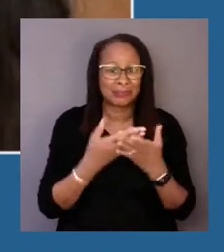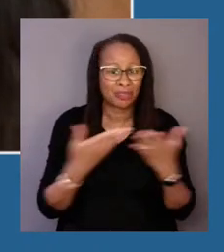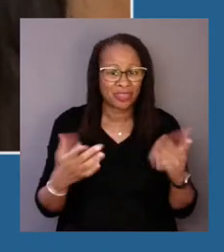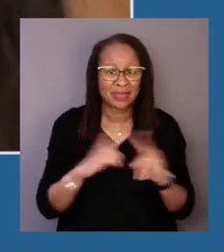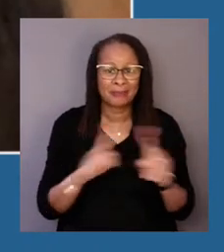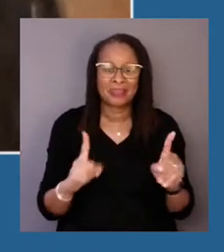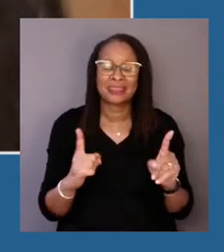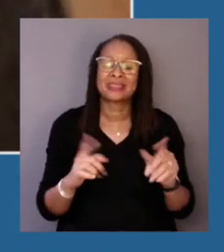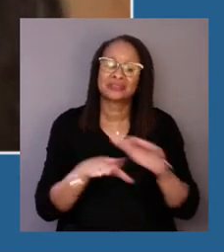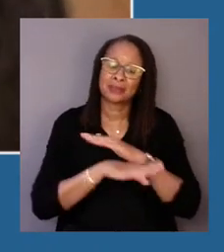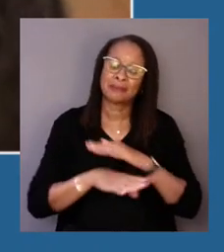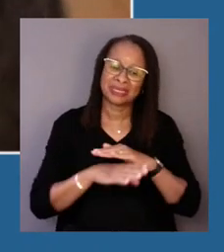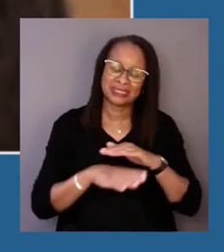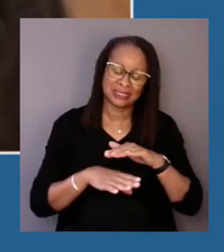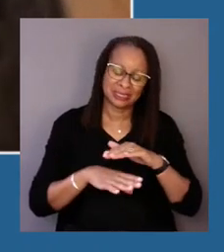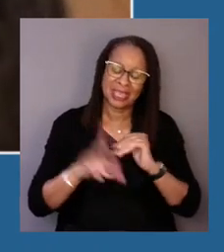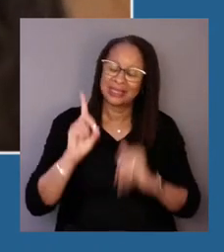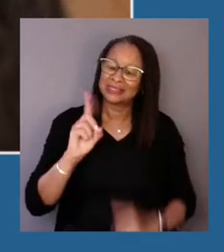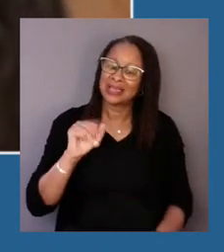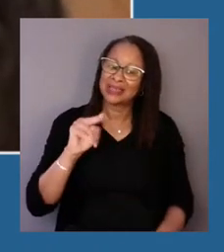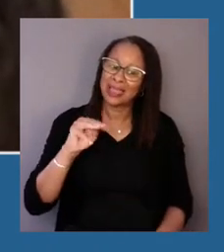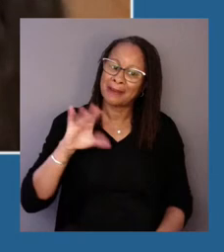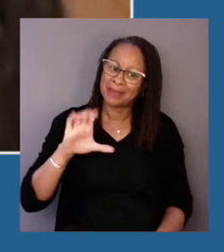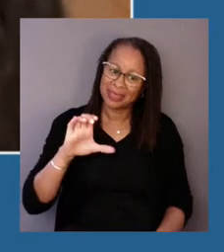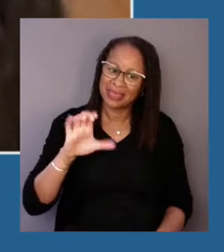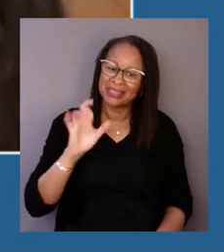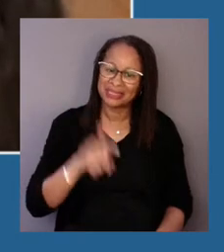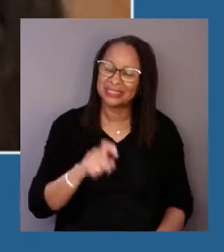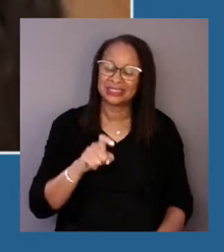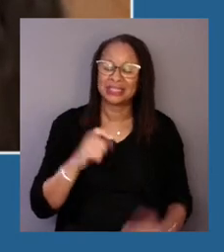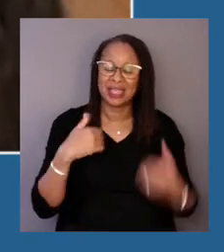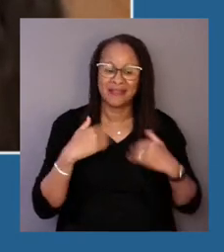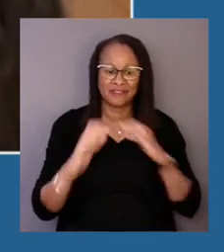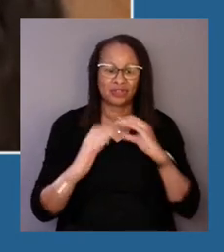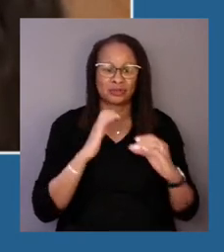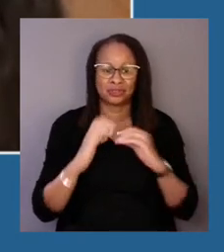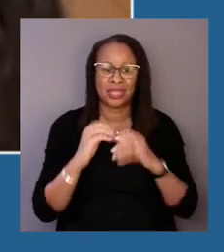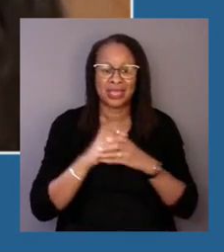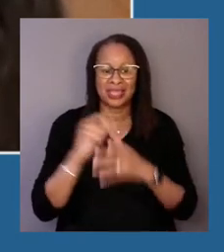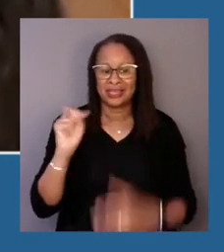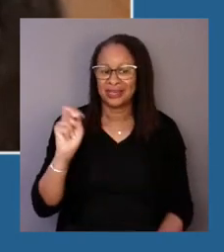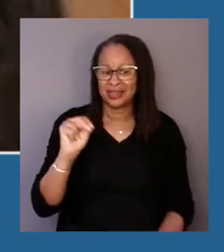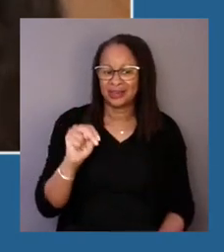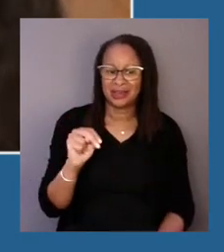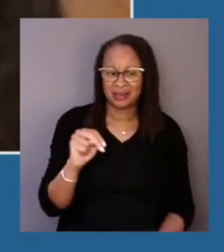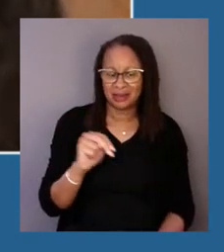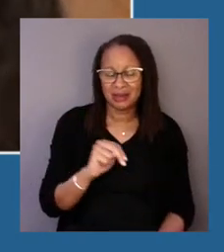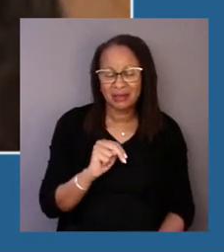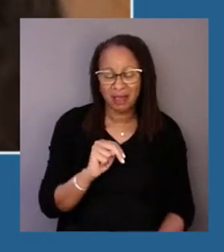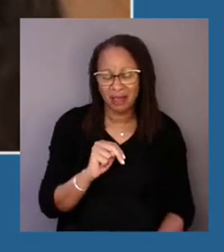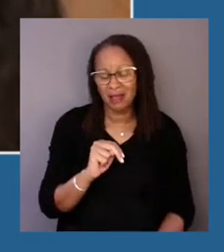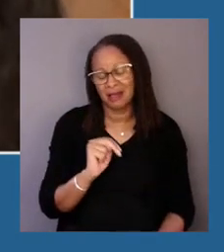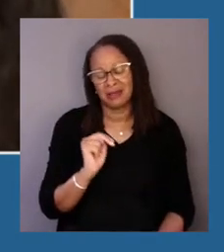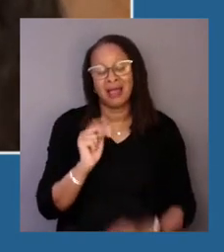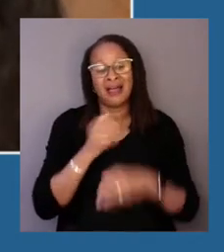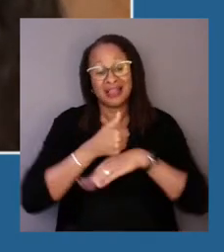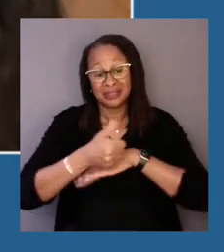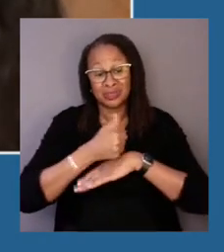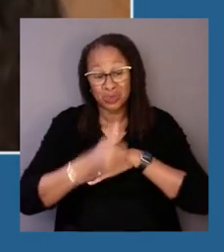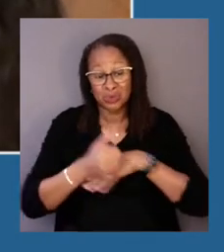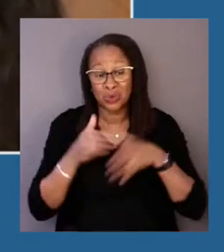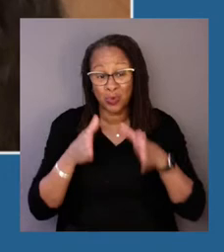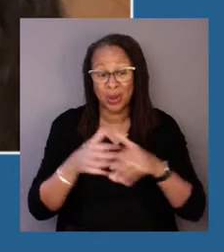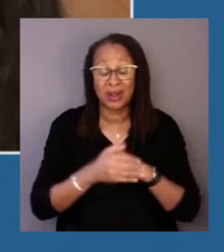basic underlying dynamic that needs to be communicated in a non-demagogic way. And for those who haven't yet, for those who are new to